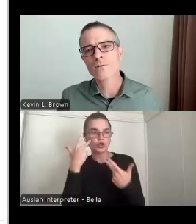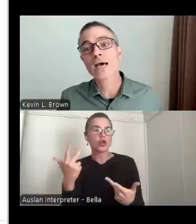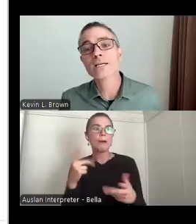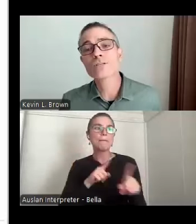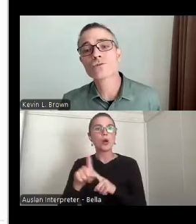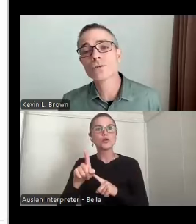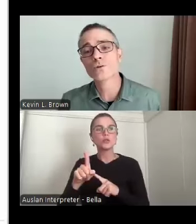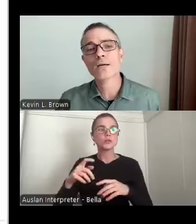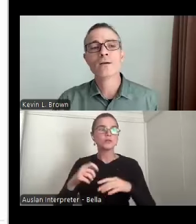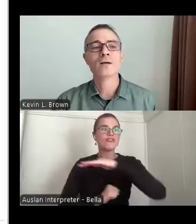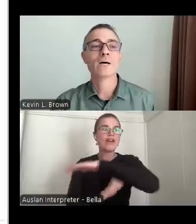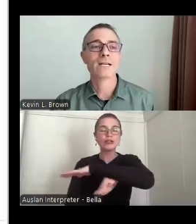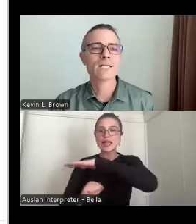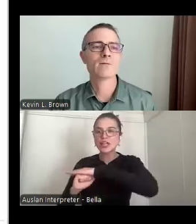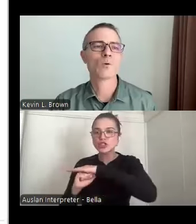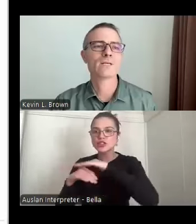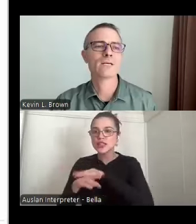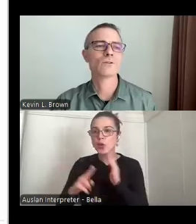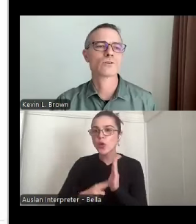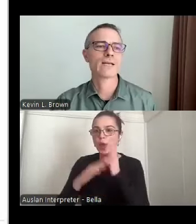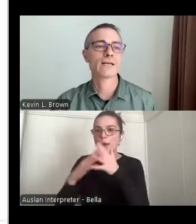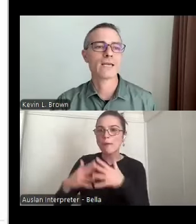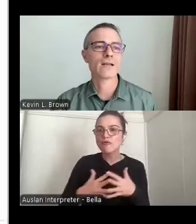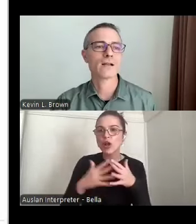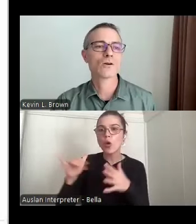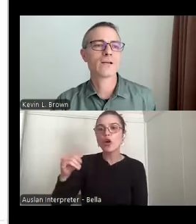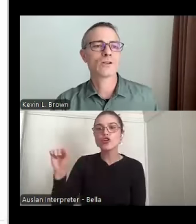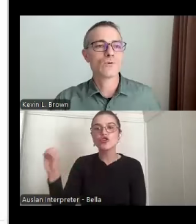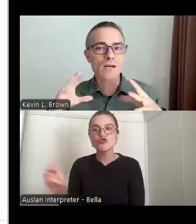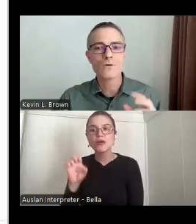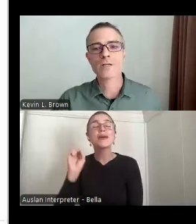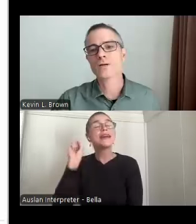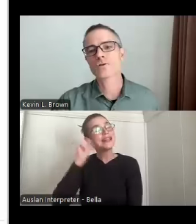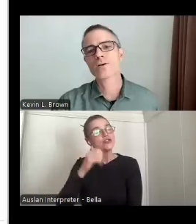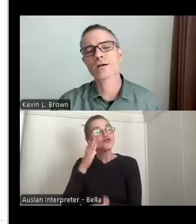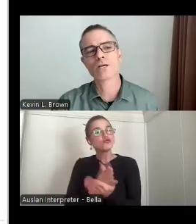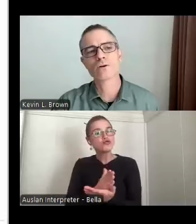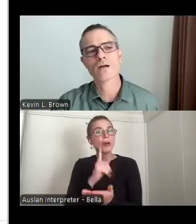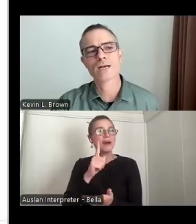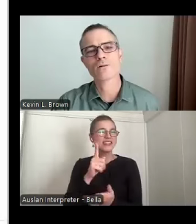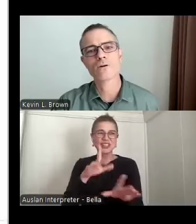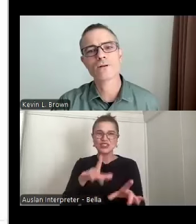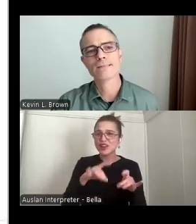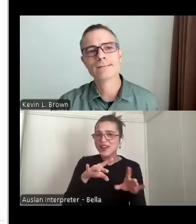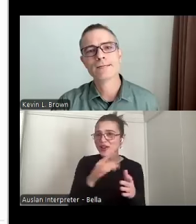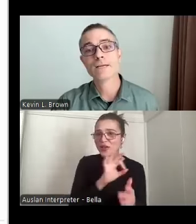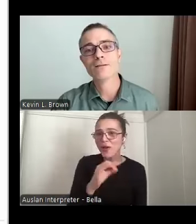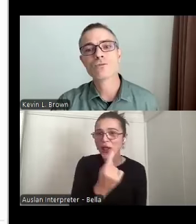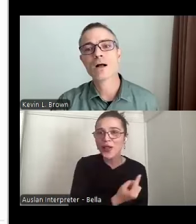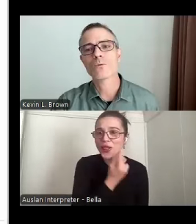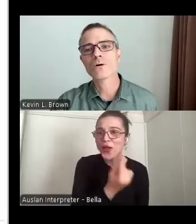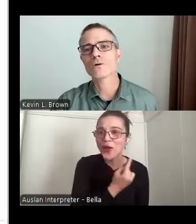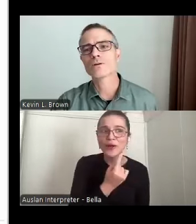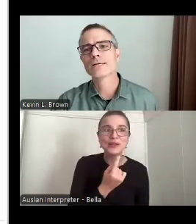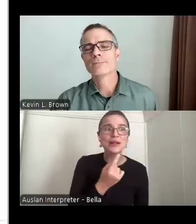and Europe. That is true. But it is important to illustrate, again, not only are you not alone in Australia, but you're not alone even